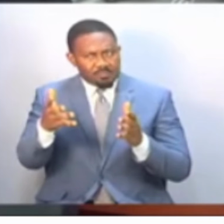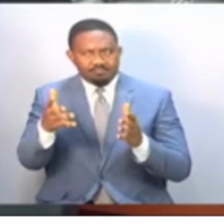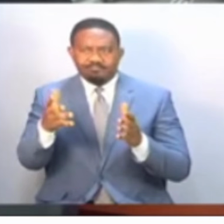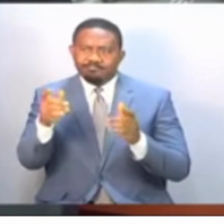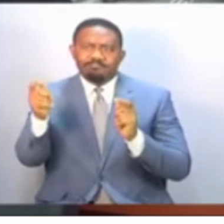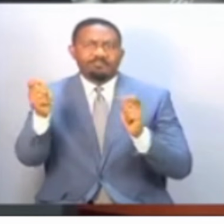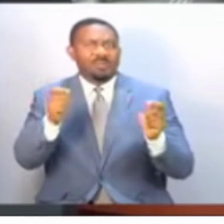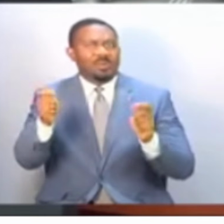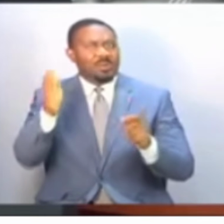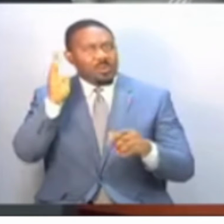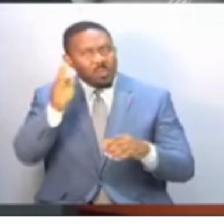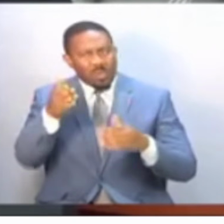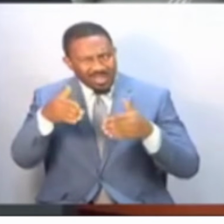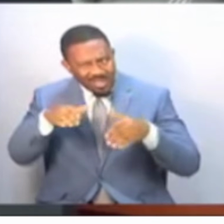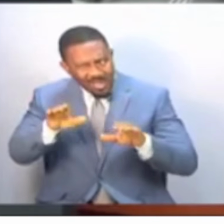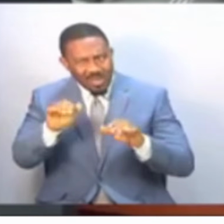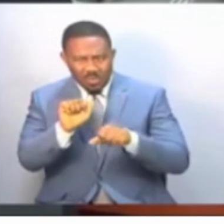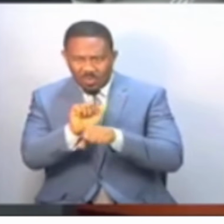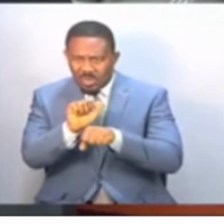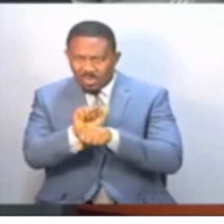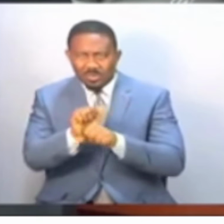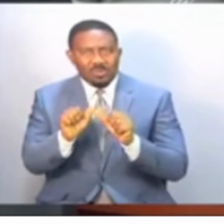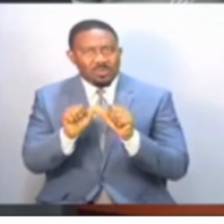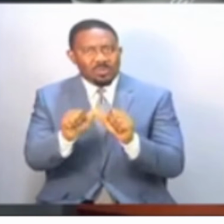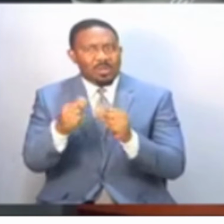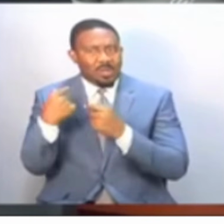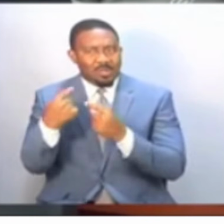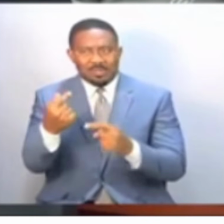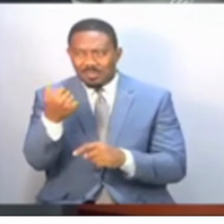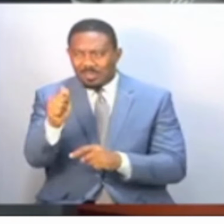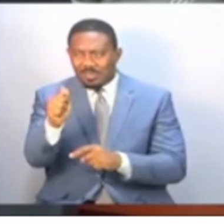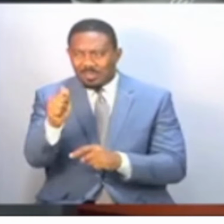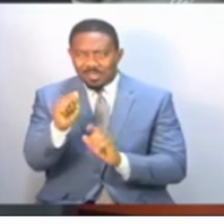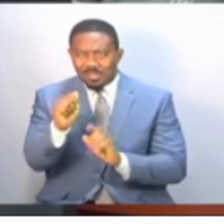House for a period of 10 minutes.